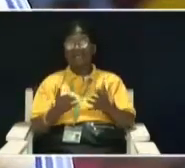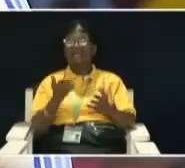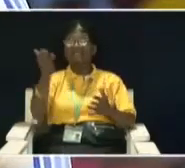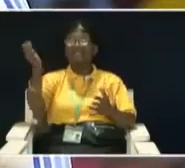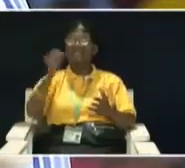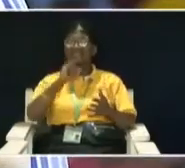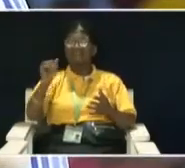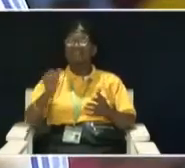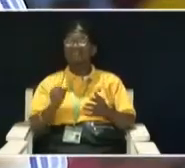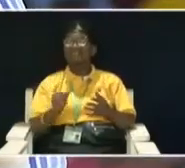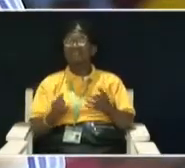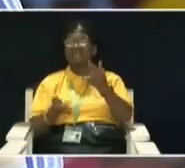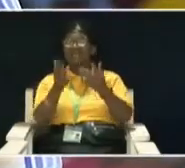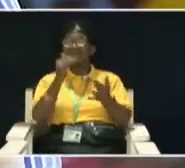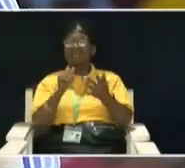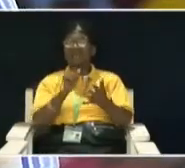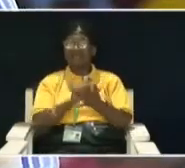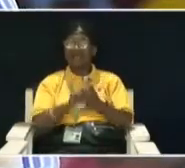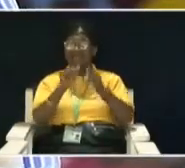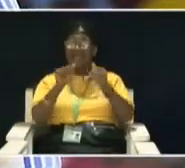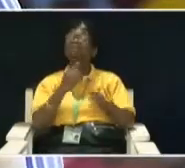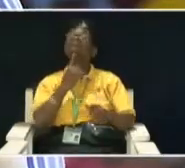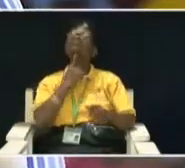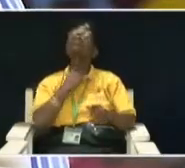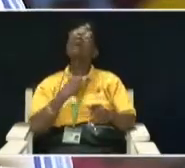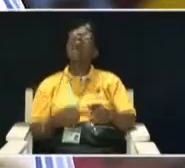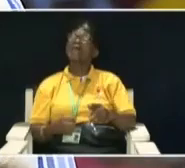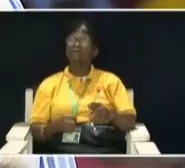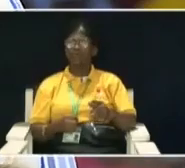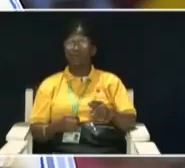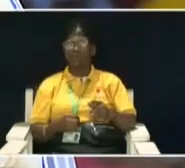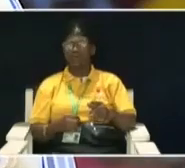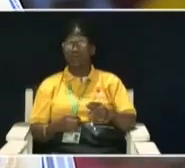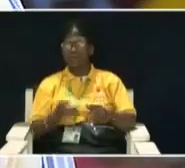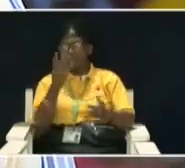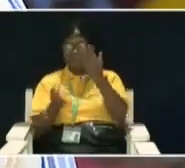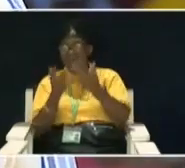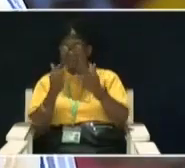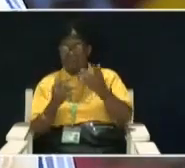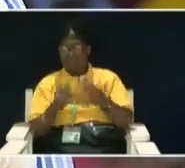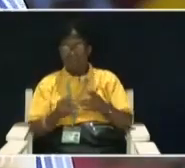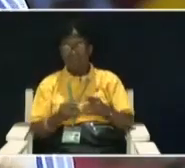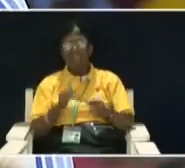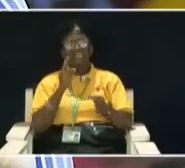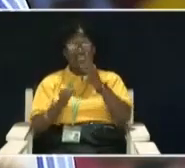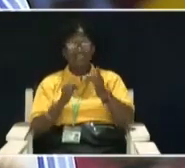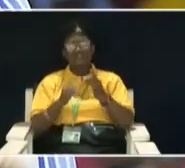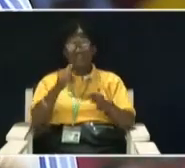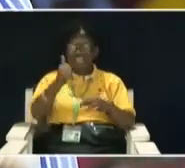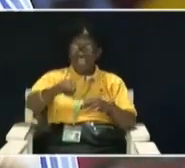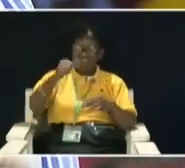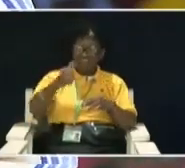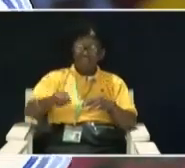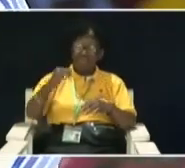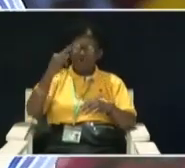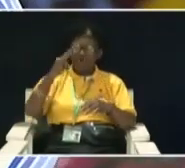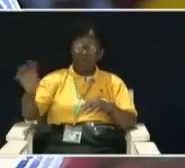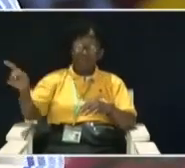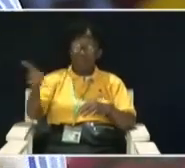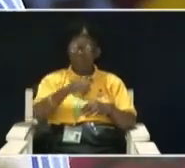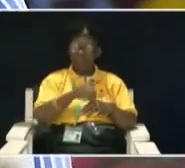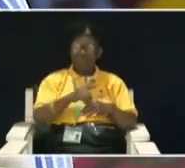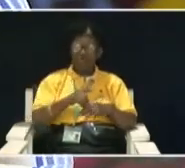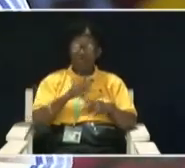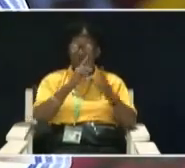swallow the fiery furnace. If there's any of you that is already in fire, in the name